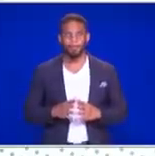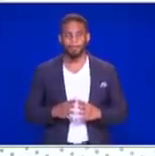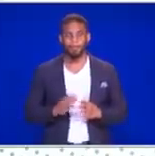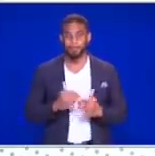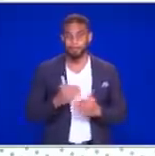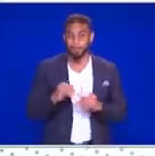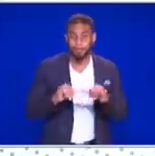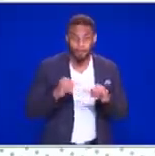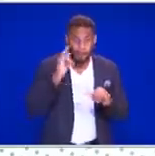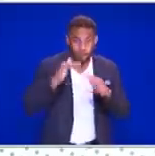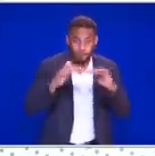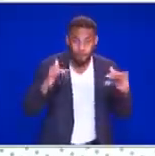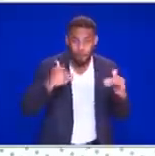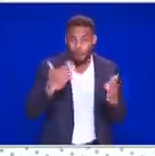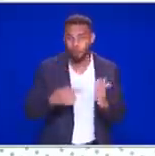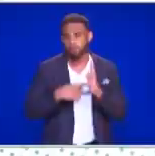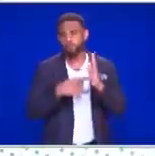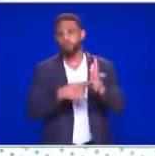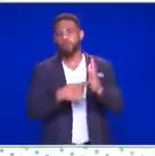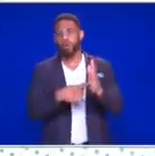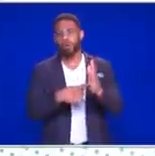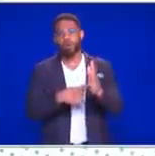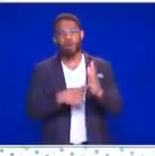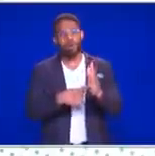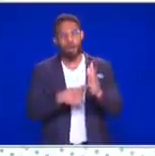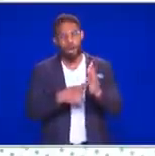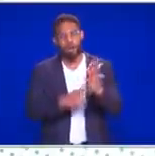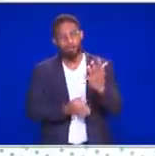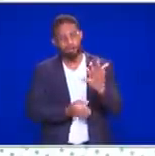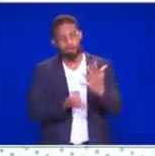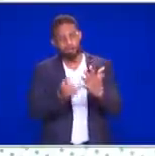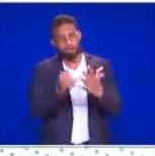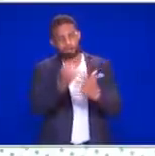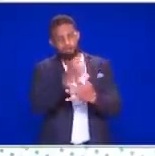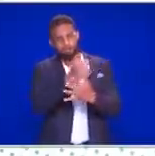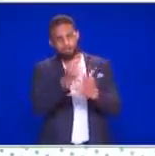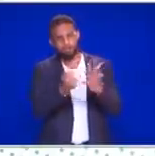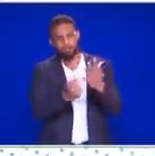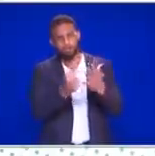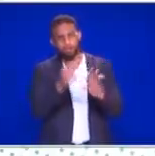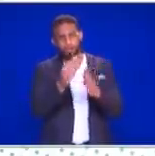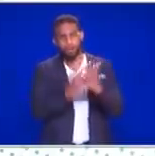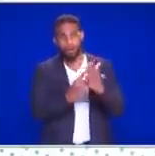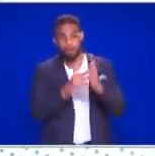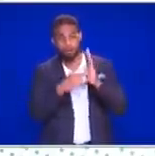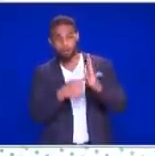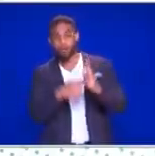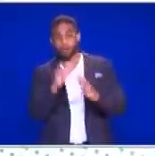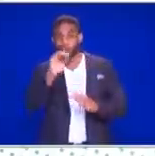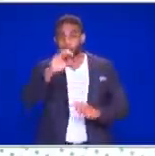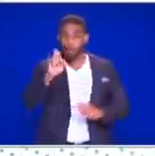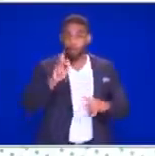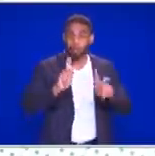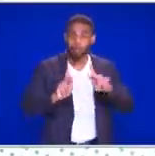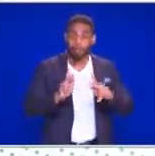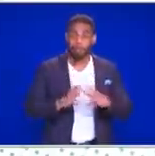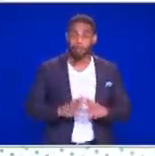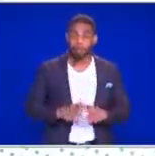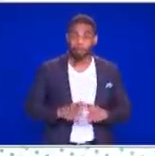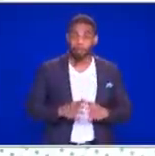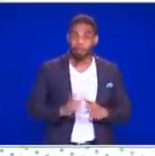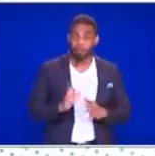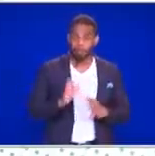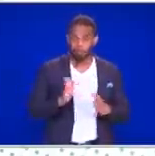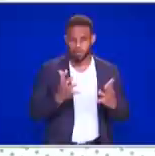The next measure of diversity that I will present are prevalence ranking graphs. These graphics show the percentage of the population